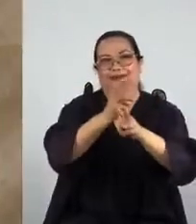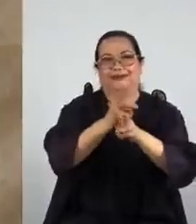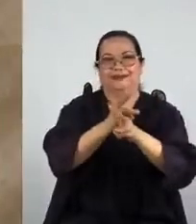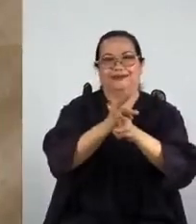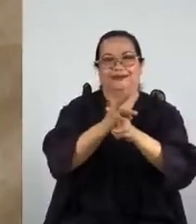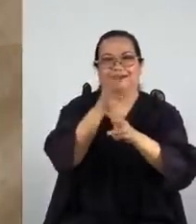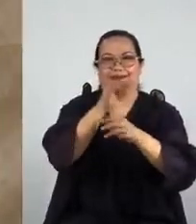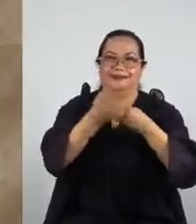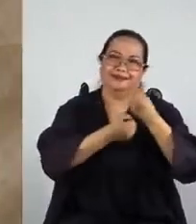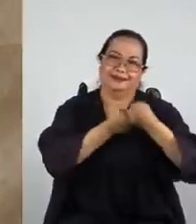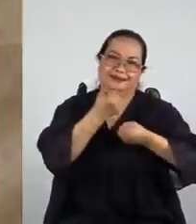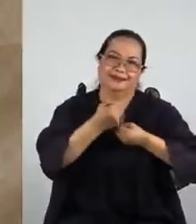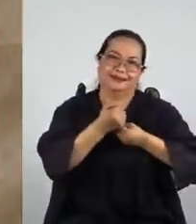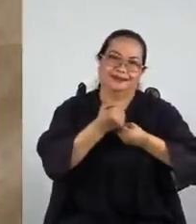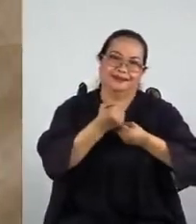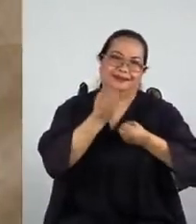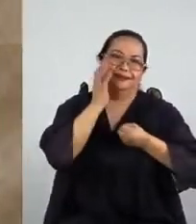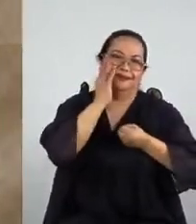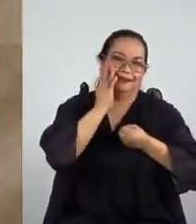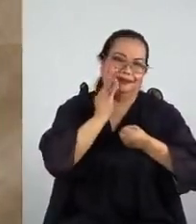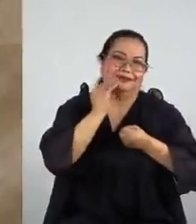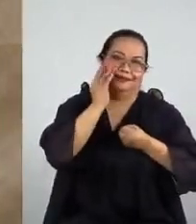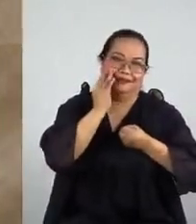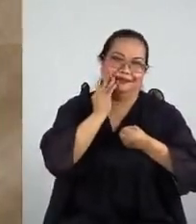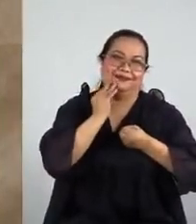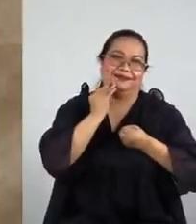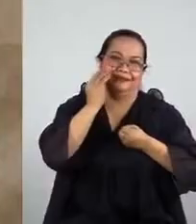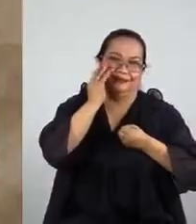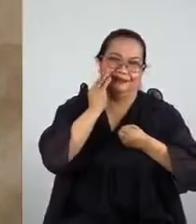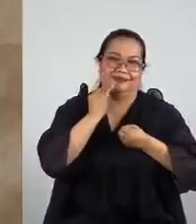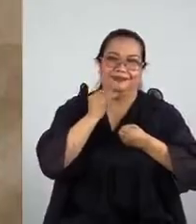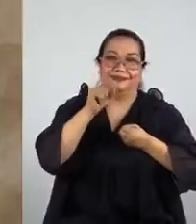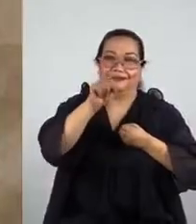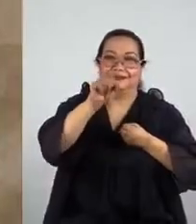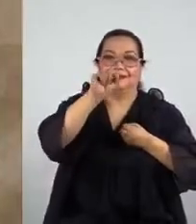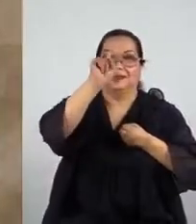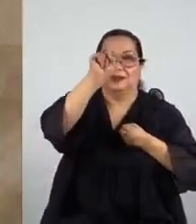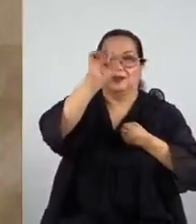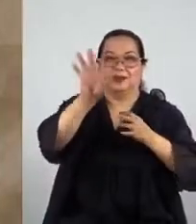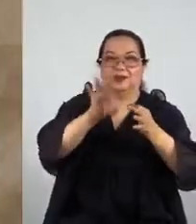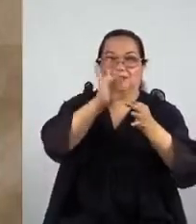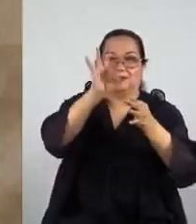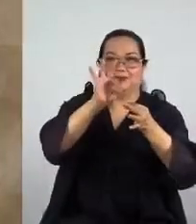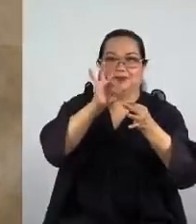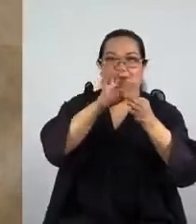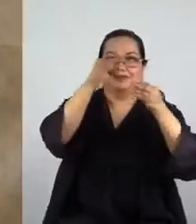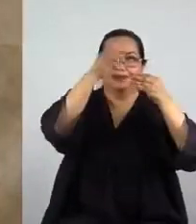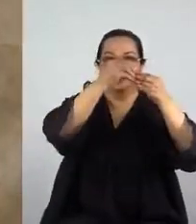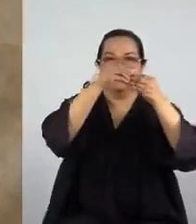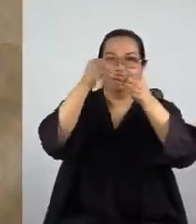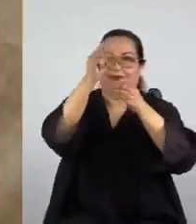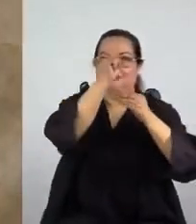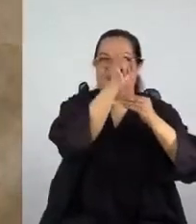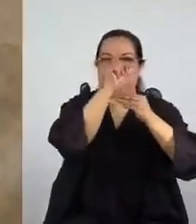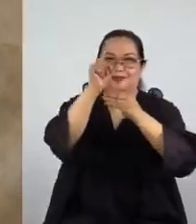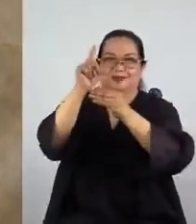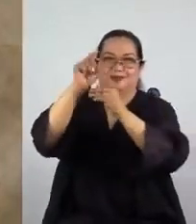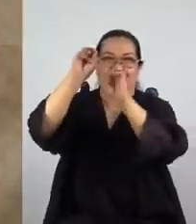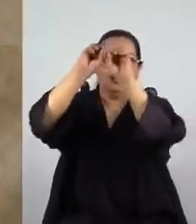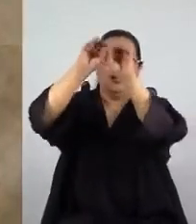and the suffering it brings. We need the perfect guiding light.